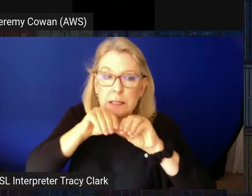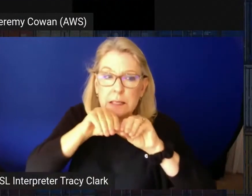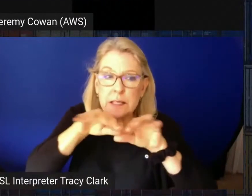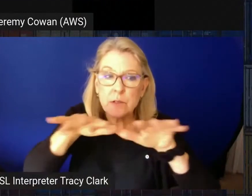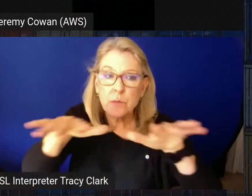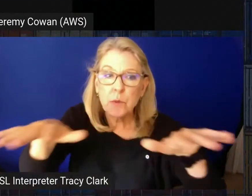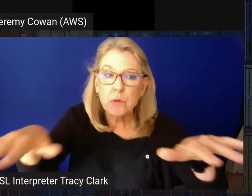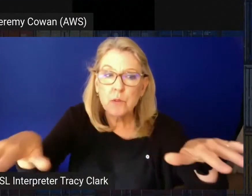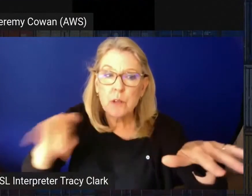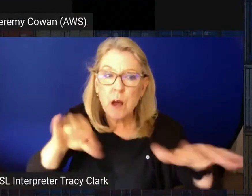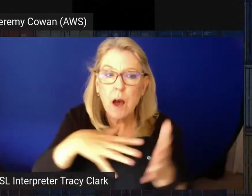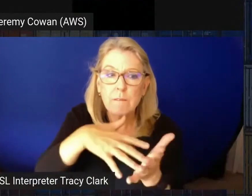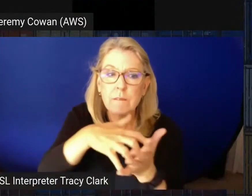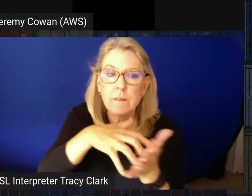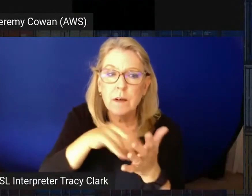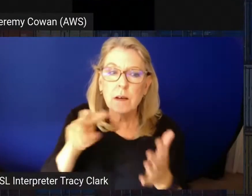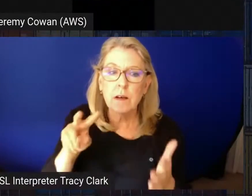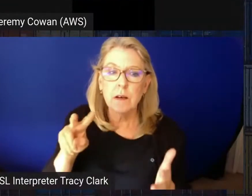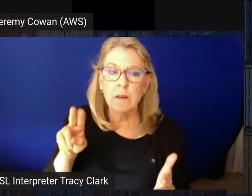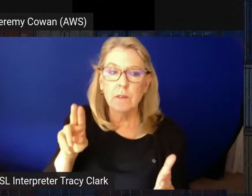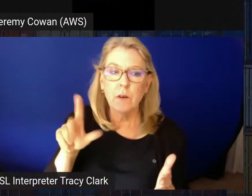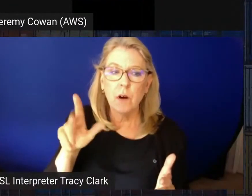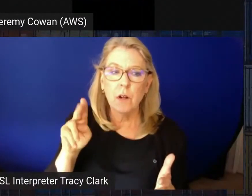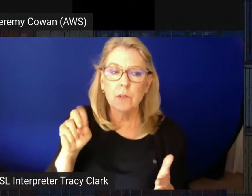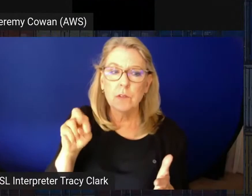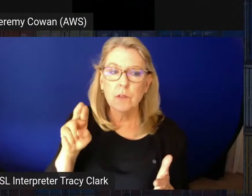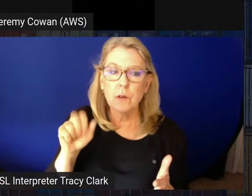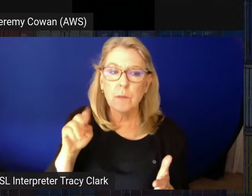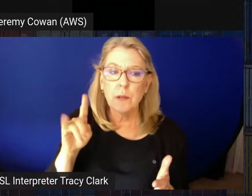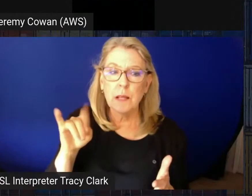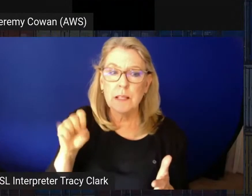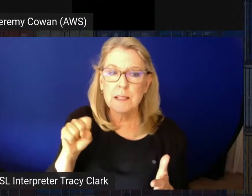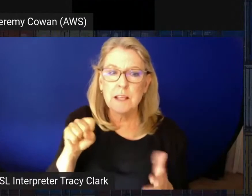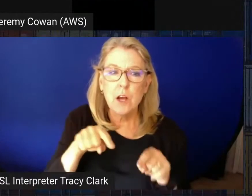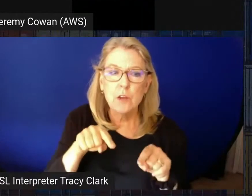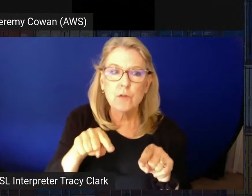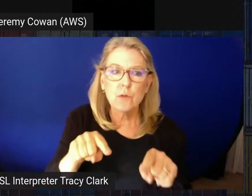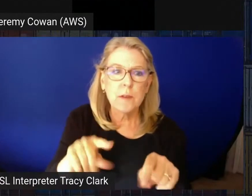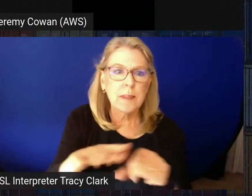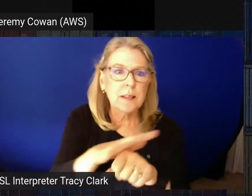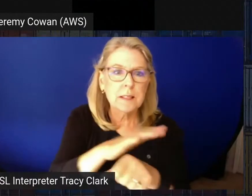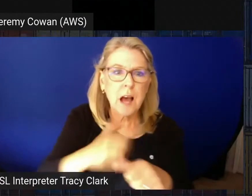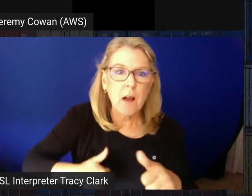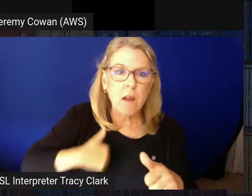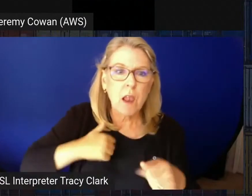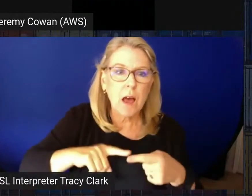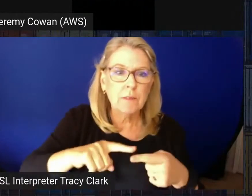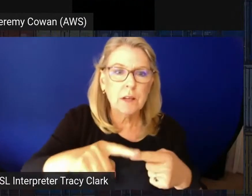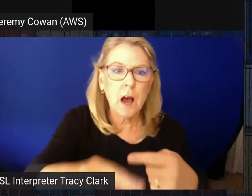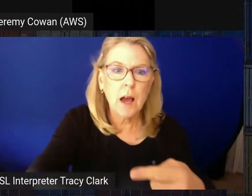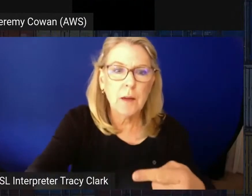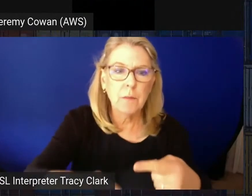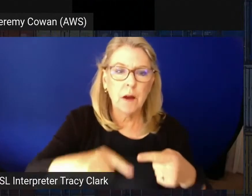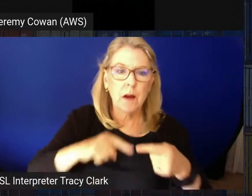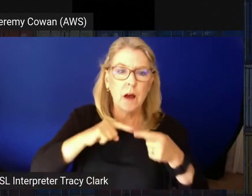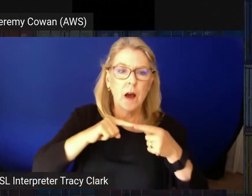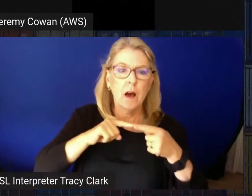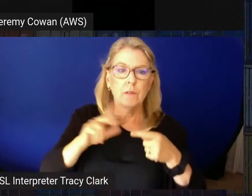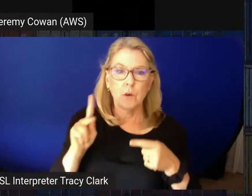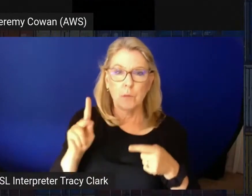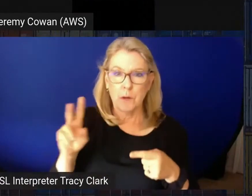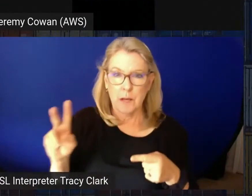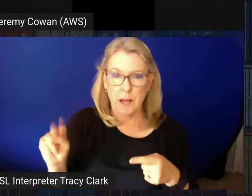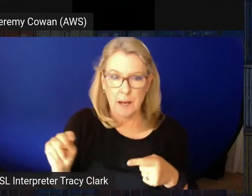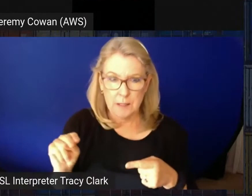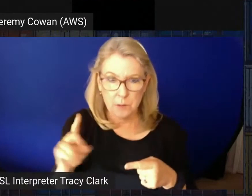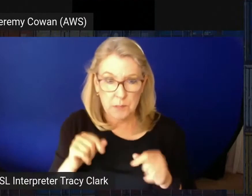across the entire lifetime of Kubernetes and try to figure out if, from the trends we're seeing, do we think Kube is